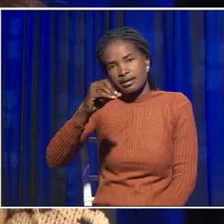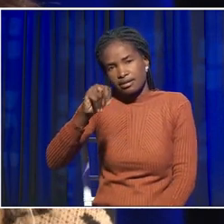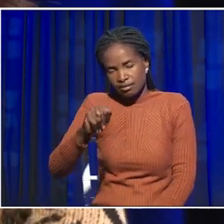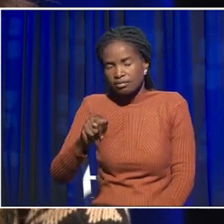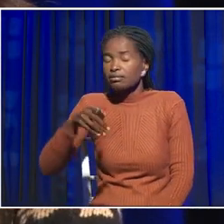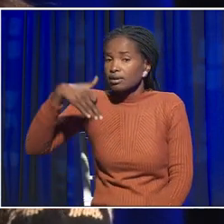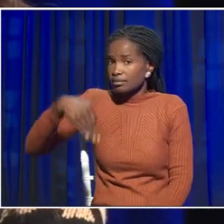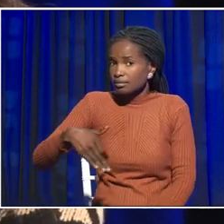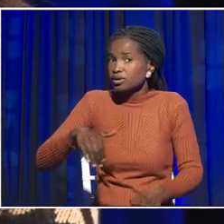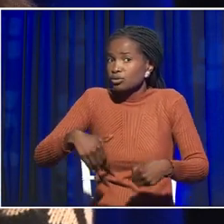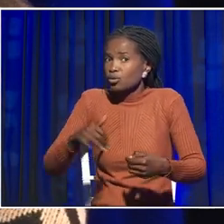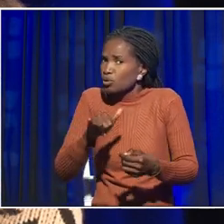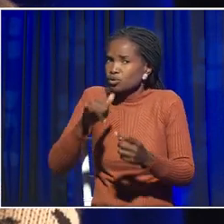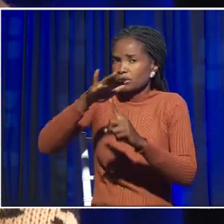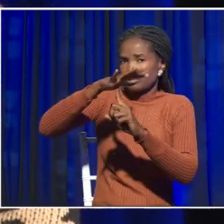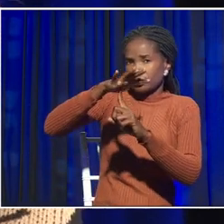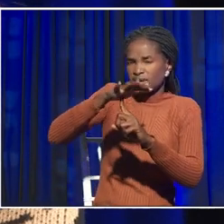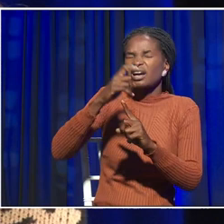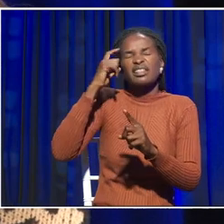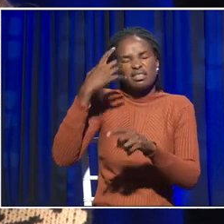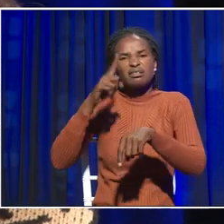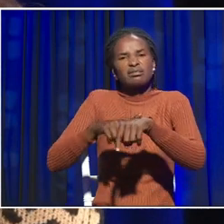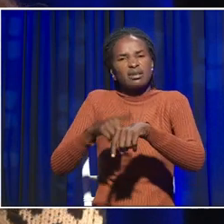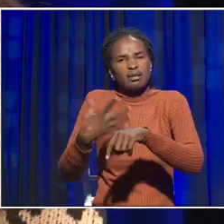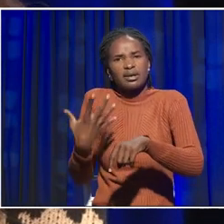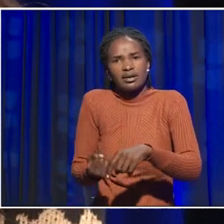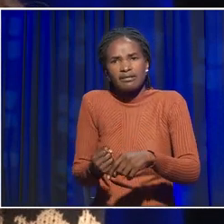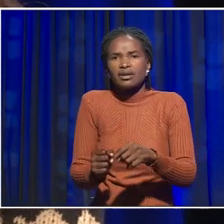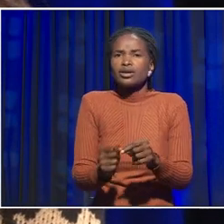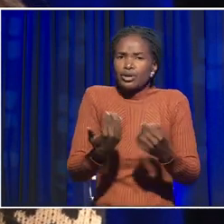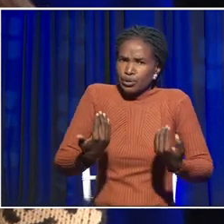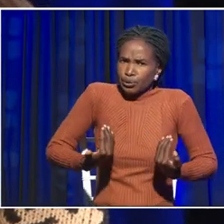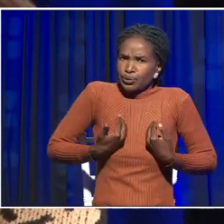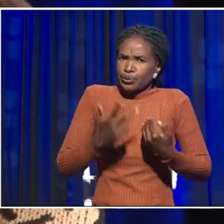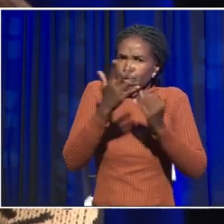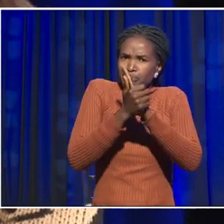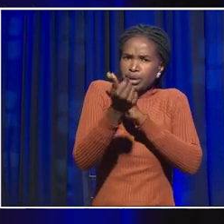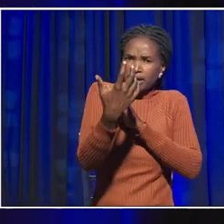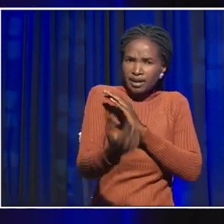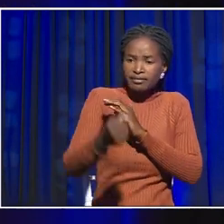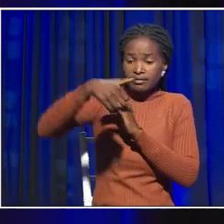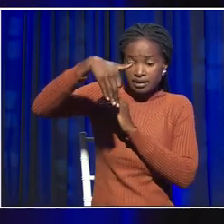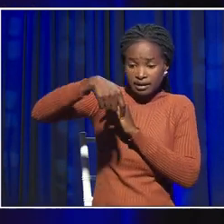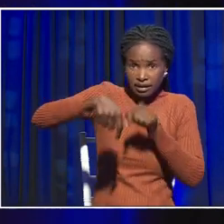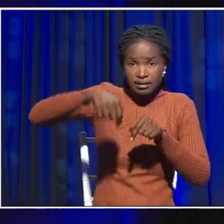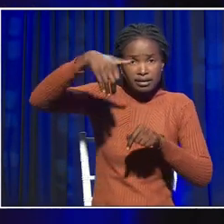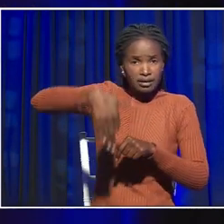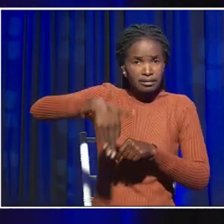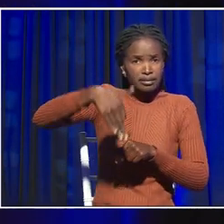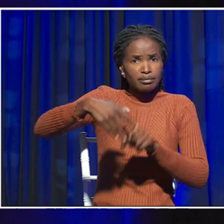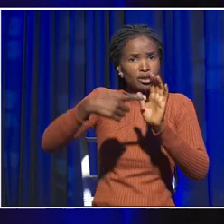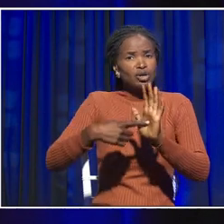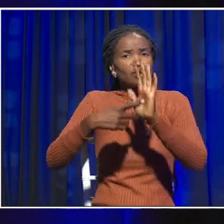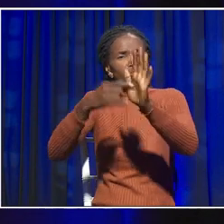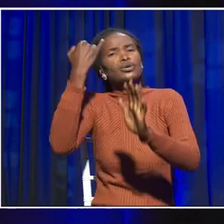Absolutely. And I think there's space also for talented young people here in Namibia to show their